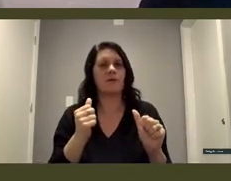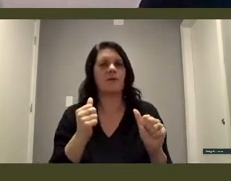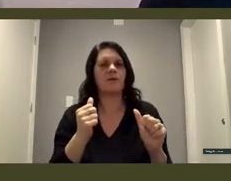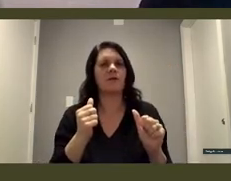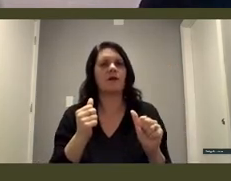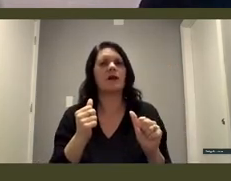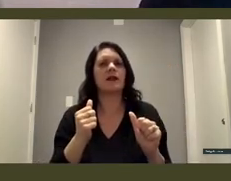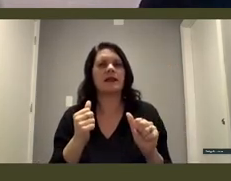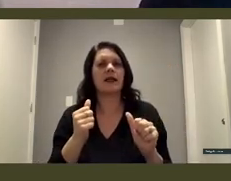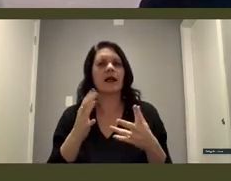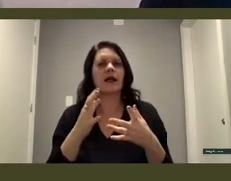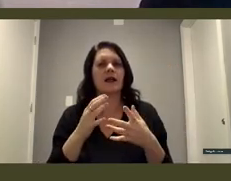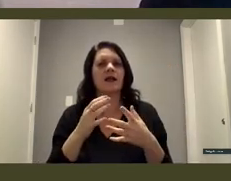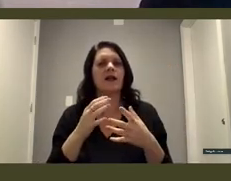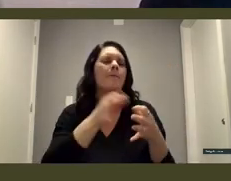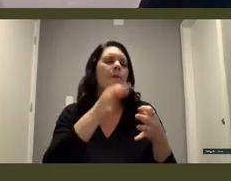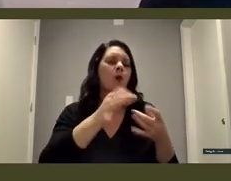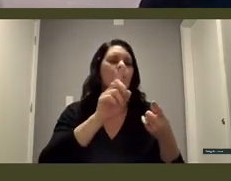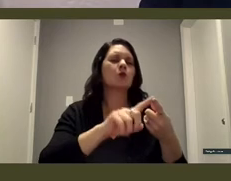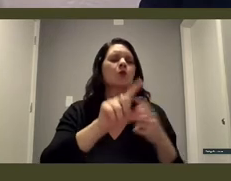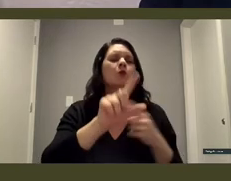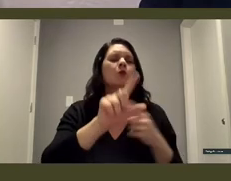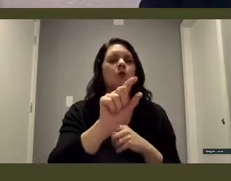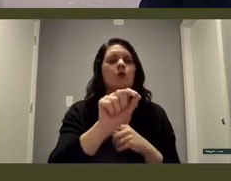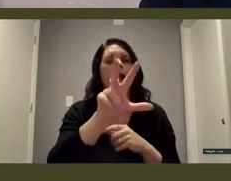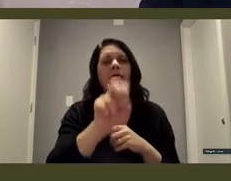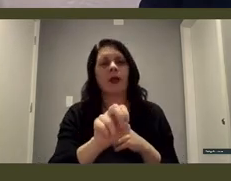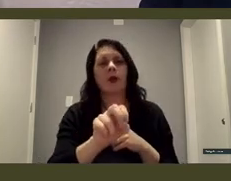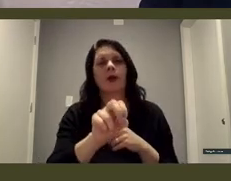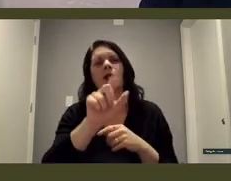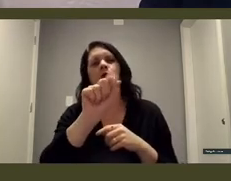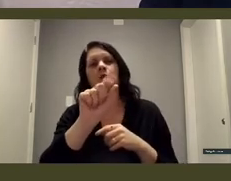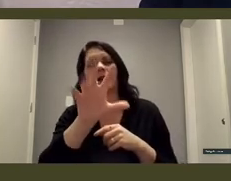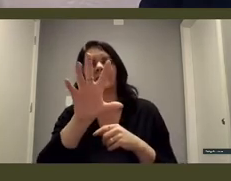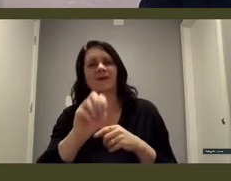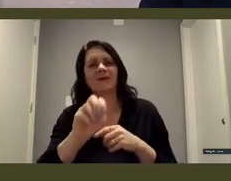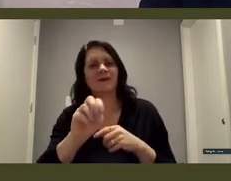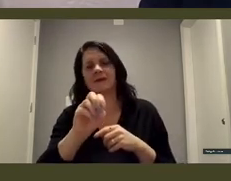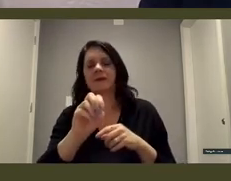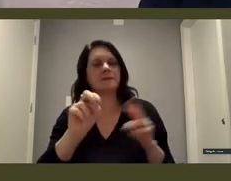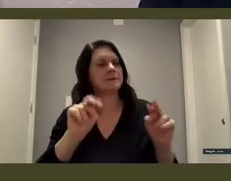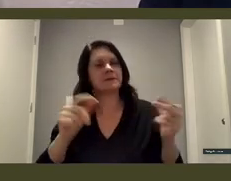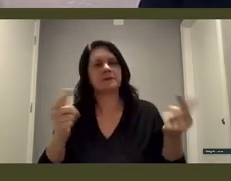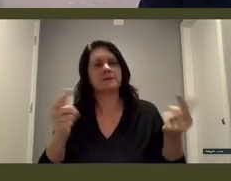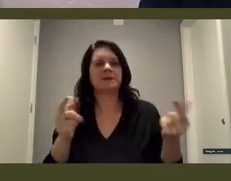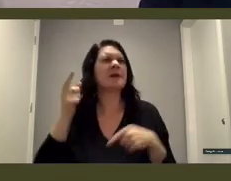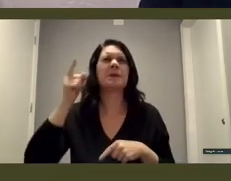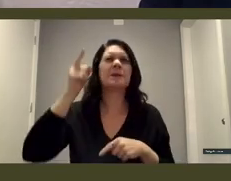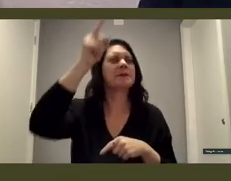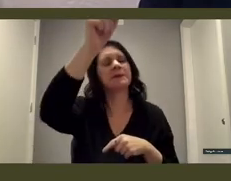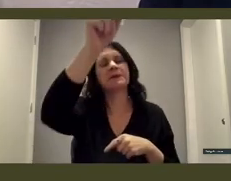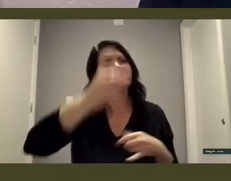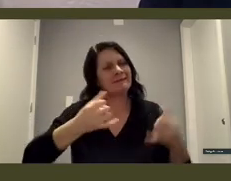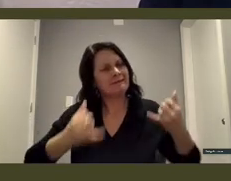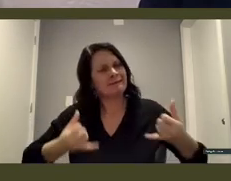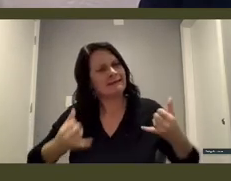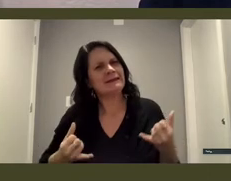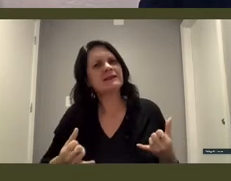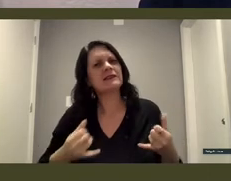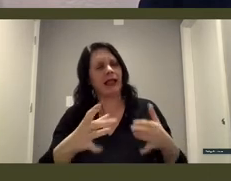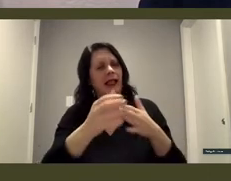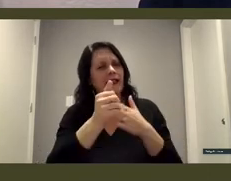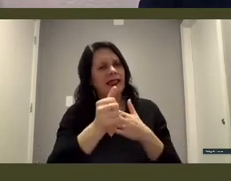to 2030, 2050, it is not, it shouldn't be so. what your leadership framework can give